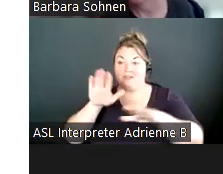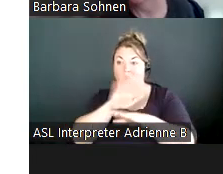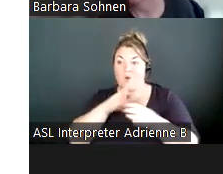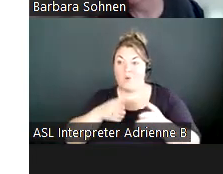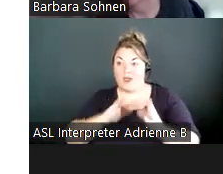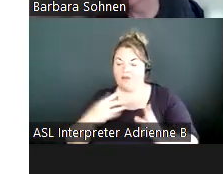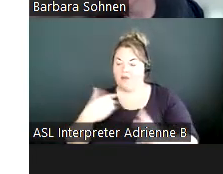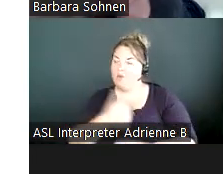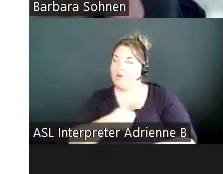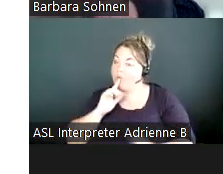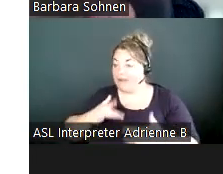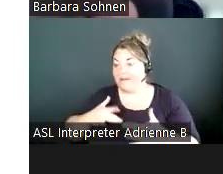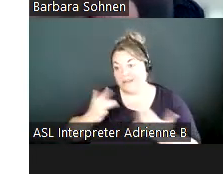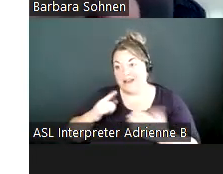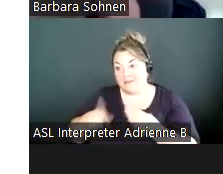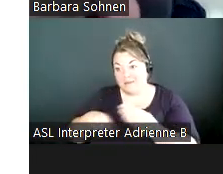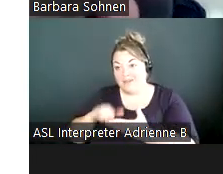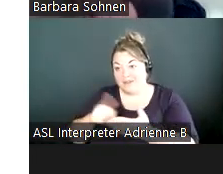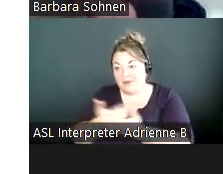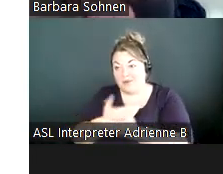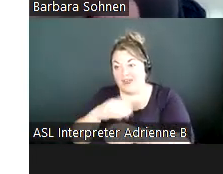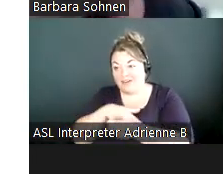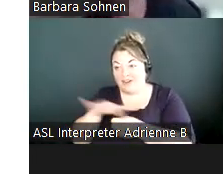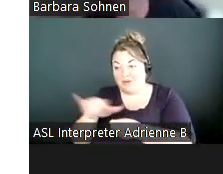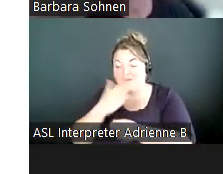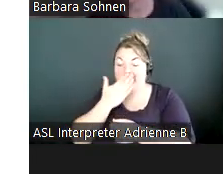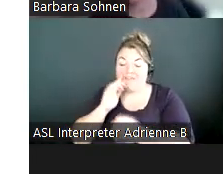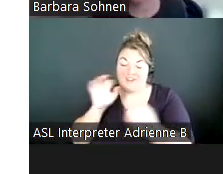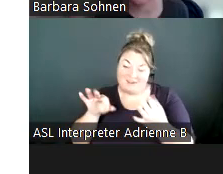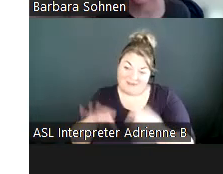super excited about this new area too. So thank you very much for the feedback.